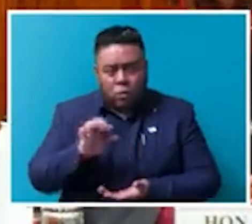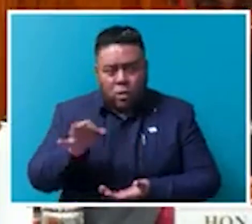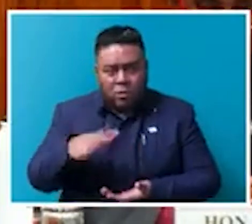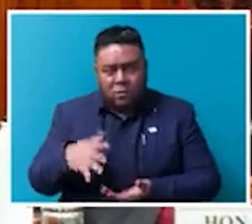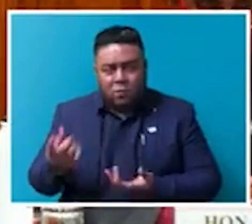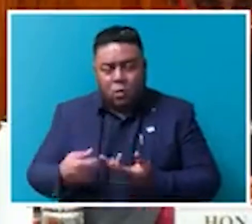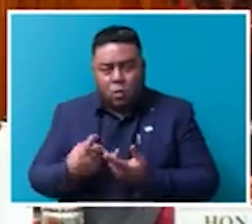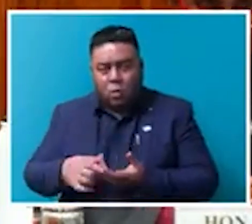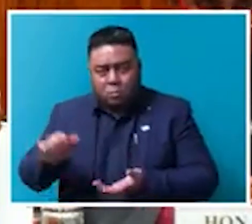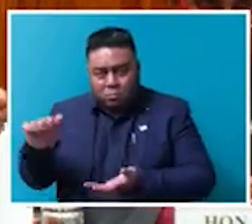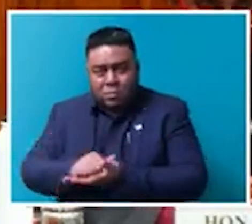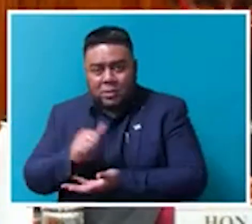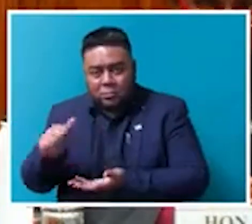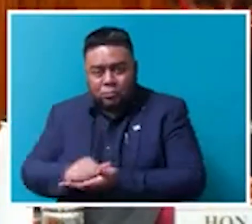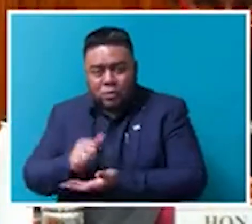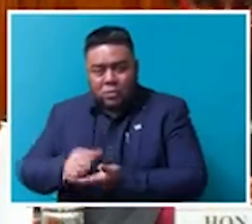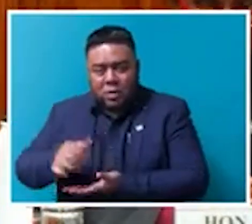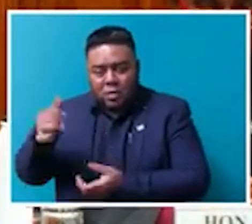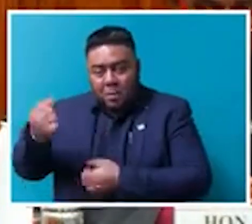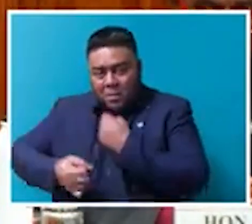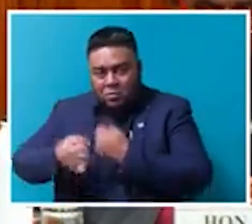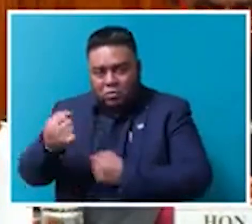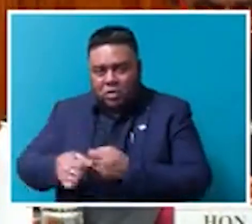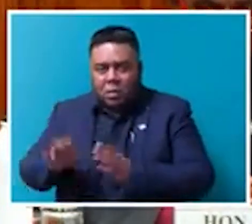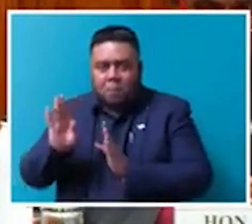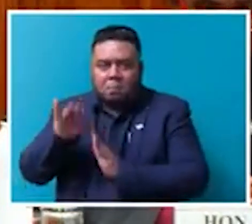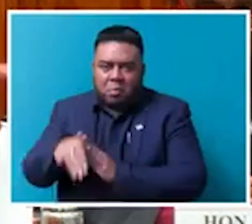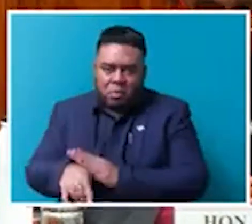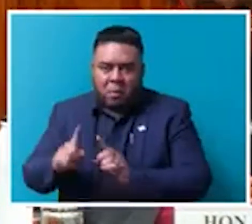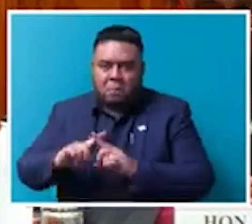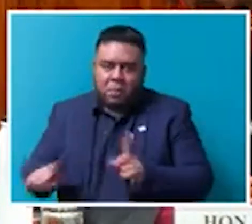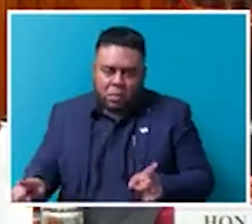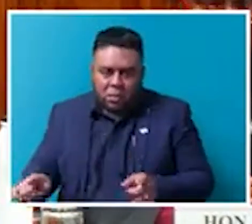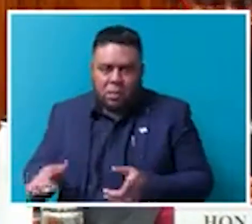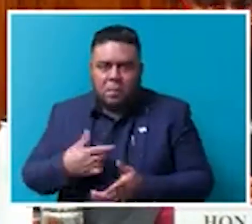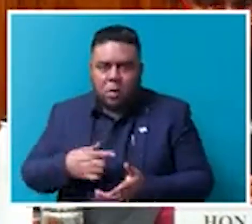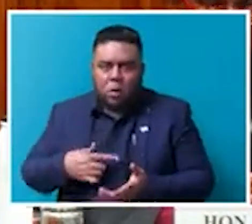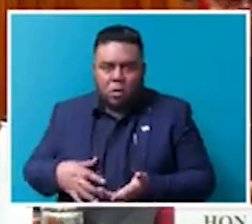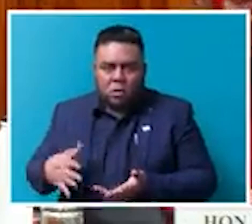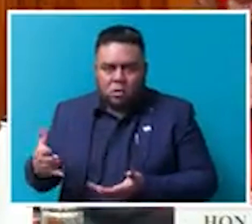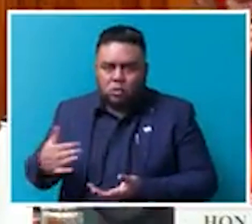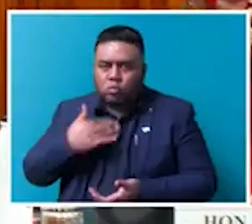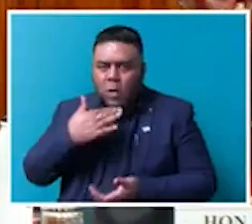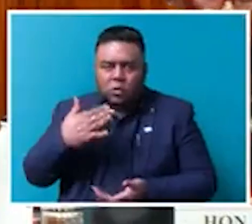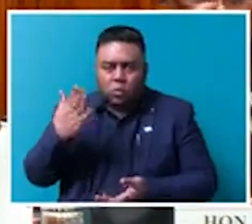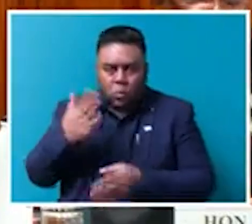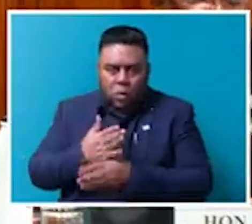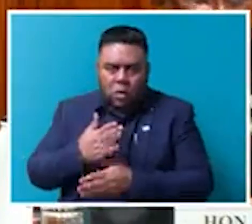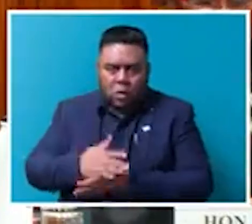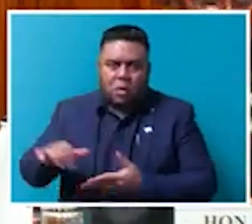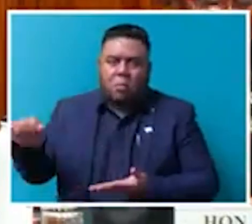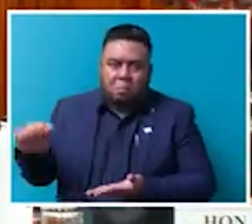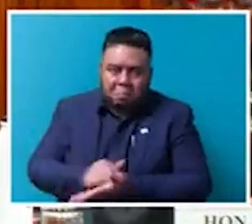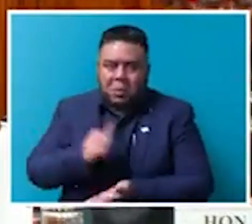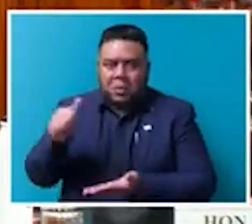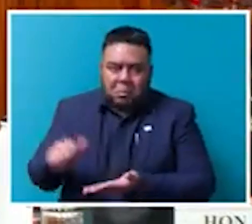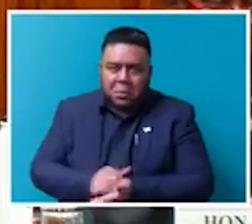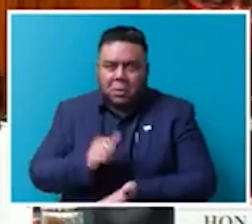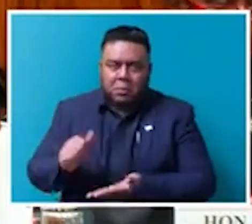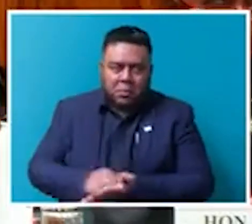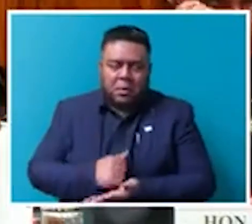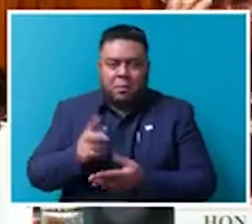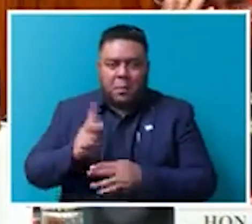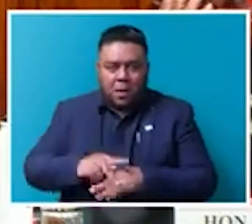of days that the printers have gone down because of overload that was placed on them in terms of printing the